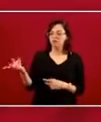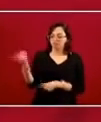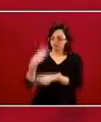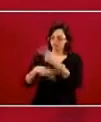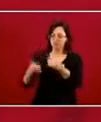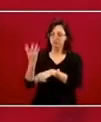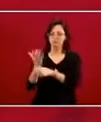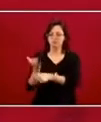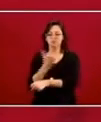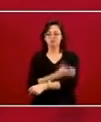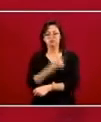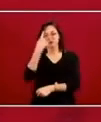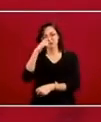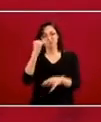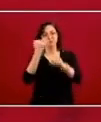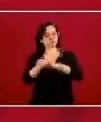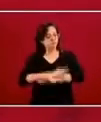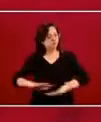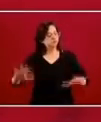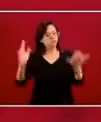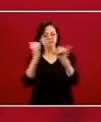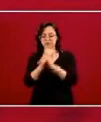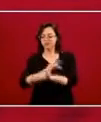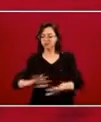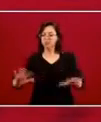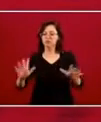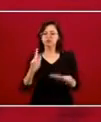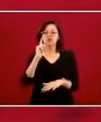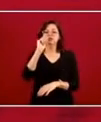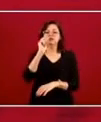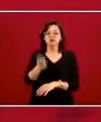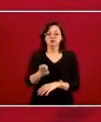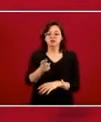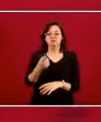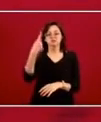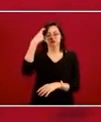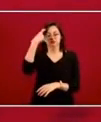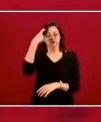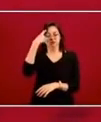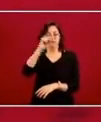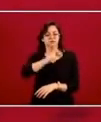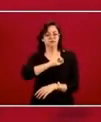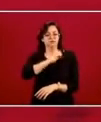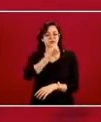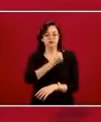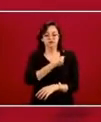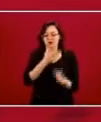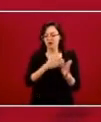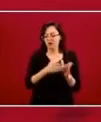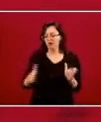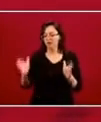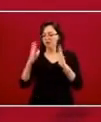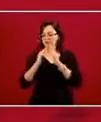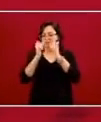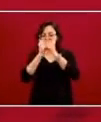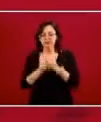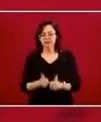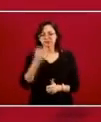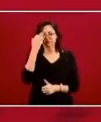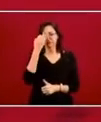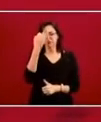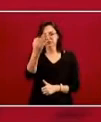And we will be bringing them precisely so they can provide more in-depth information to